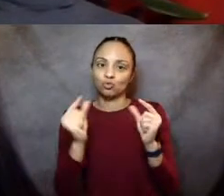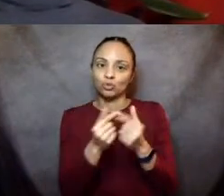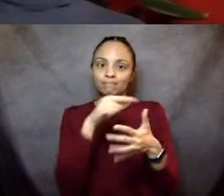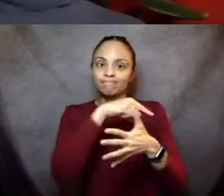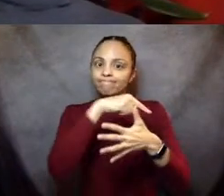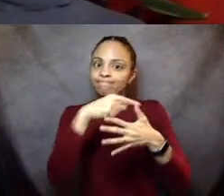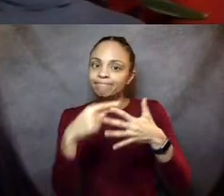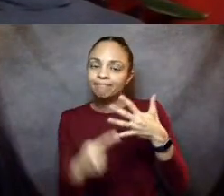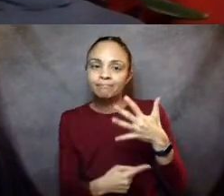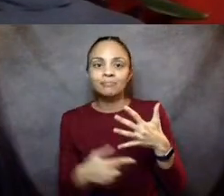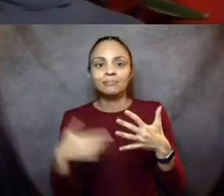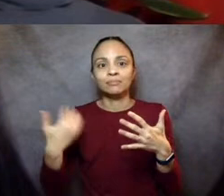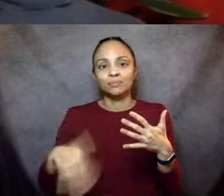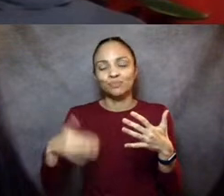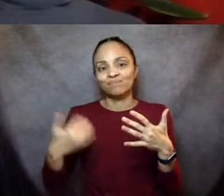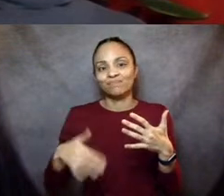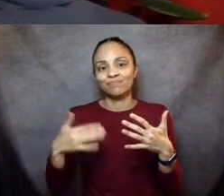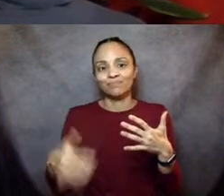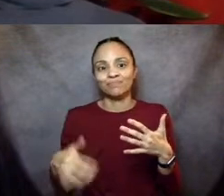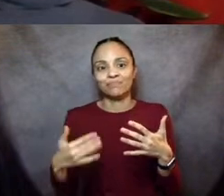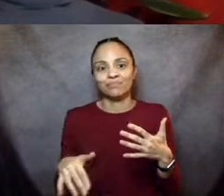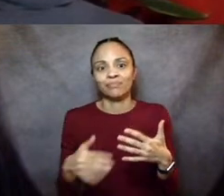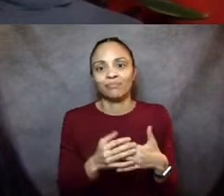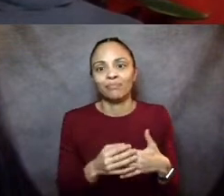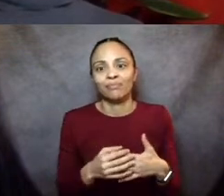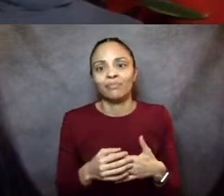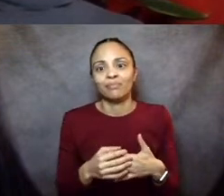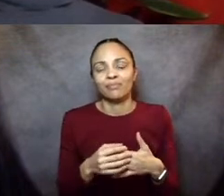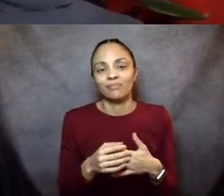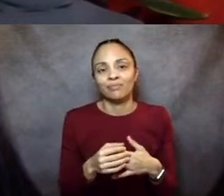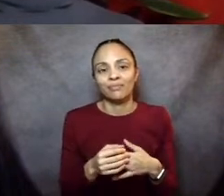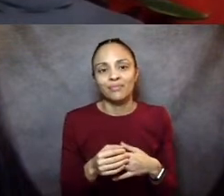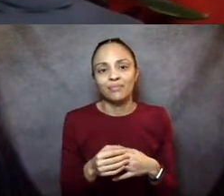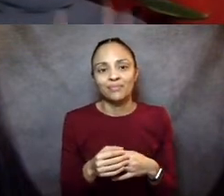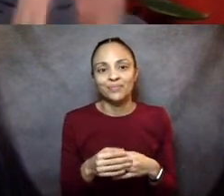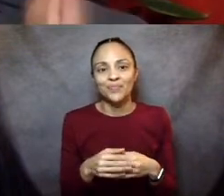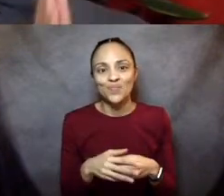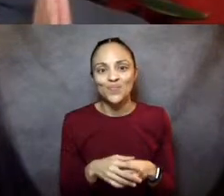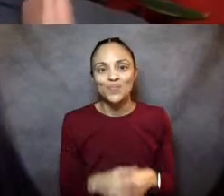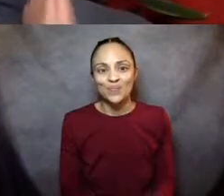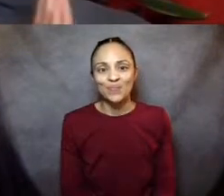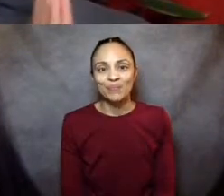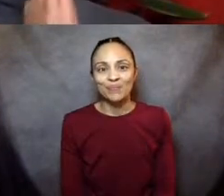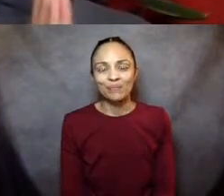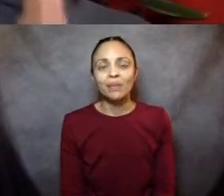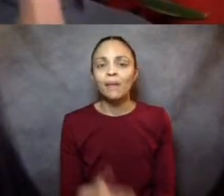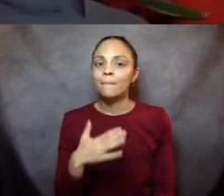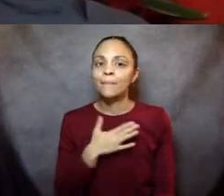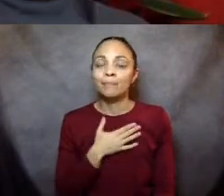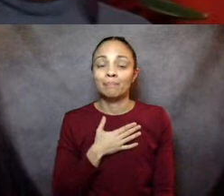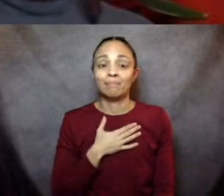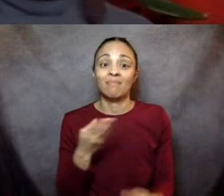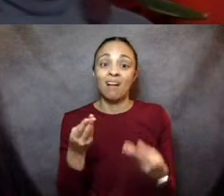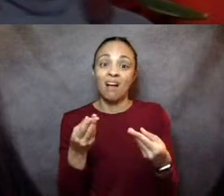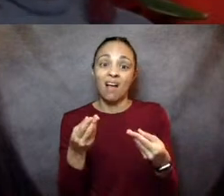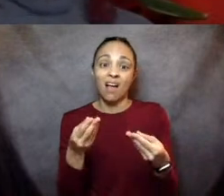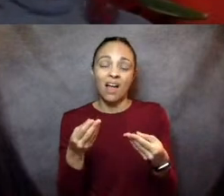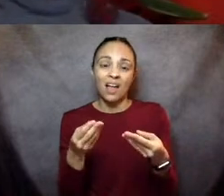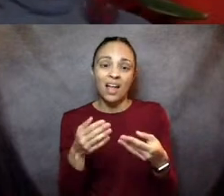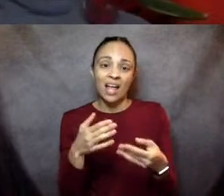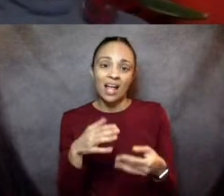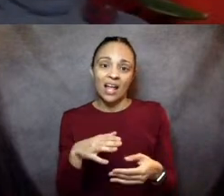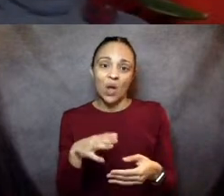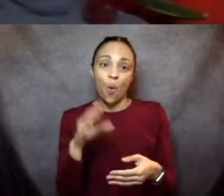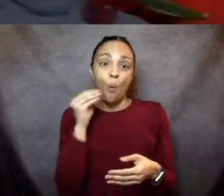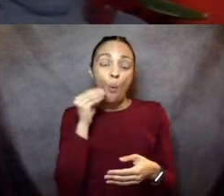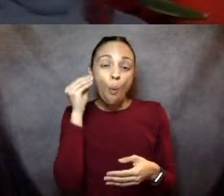the Sequahanak, the Tutelo, and the Sapani. My homeland is Chicago,